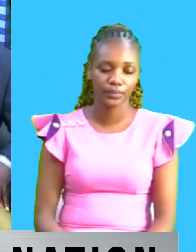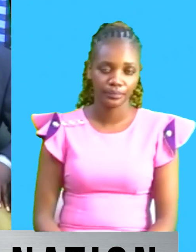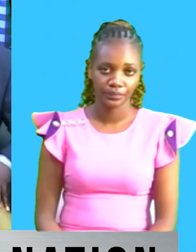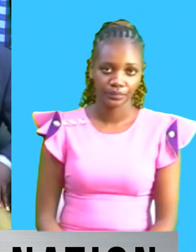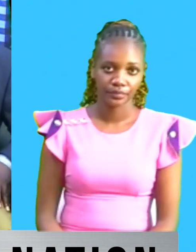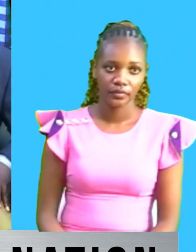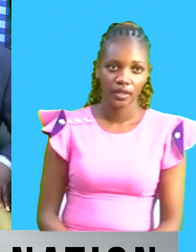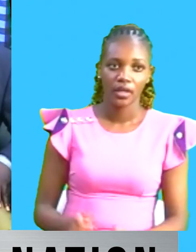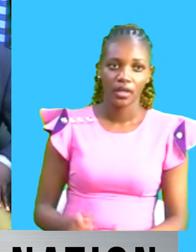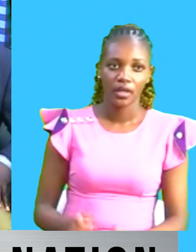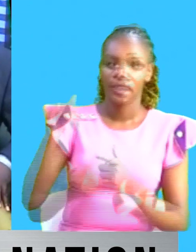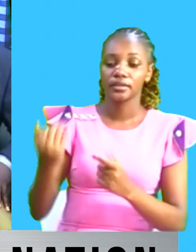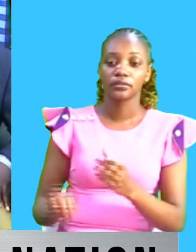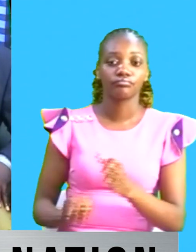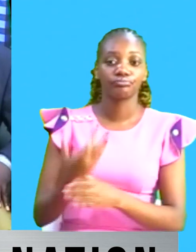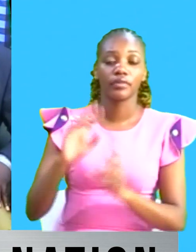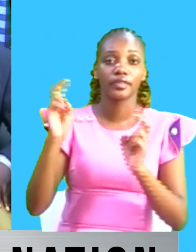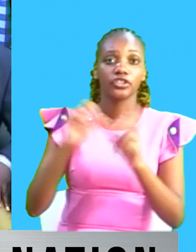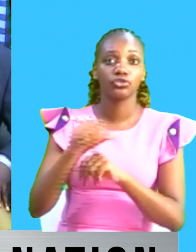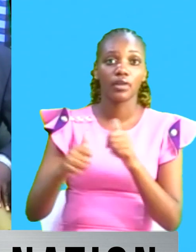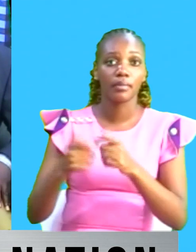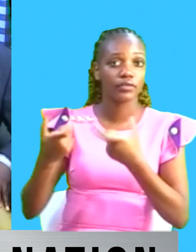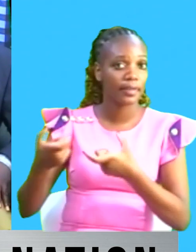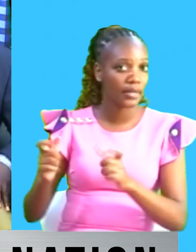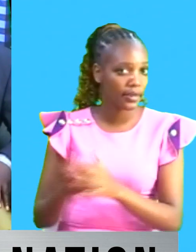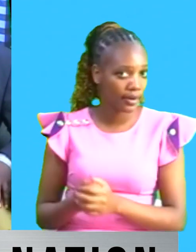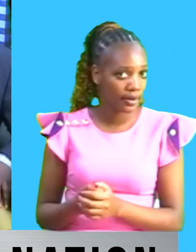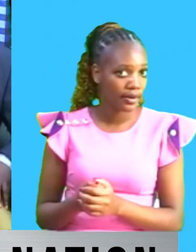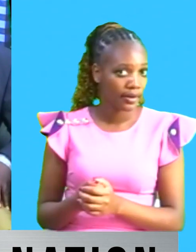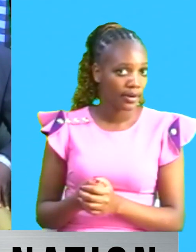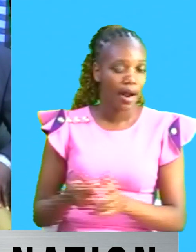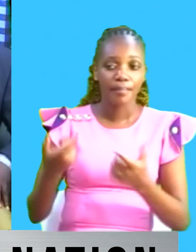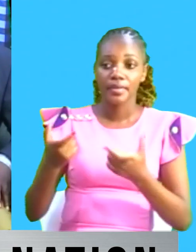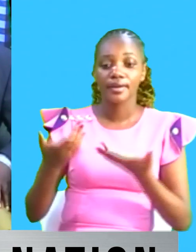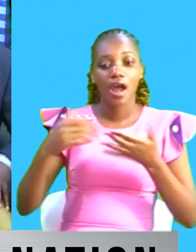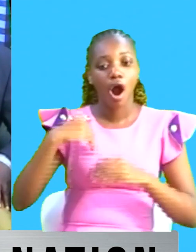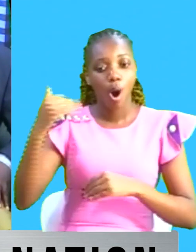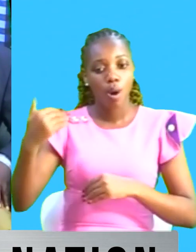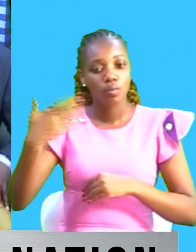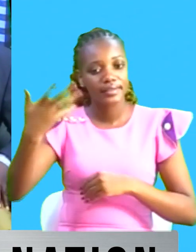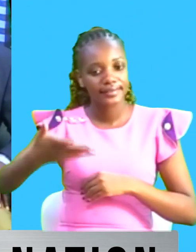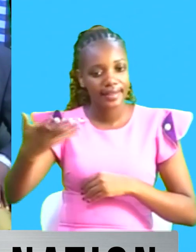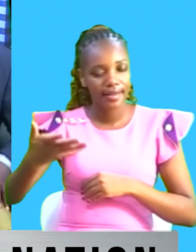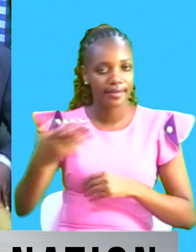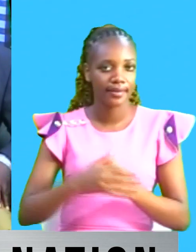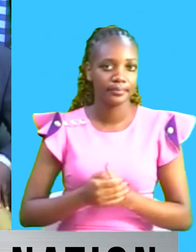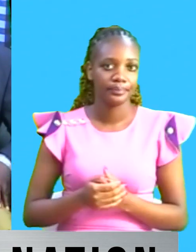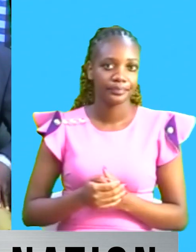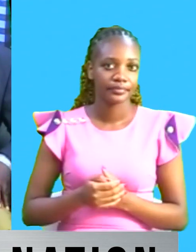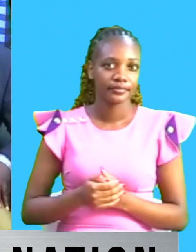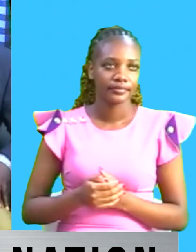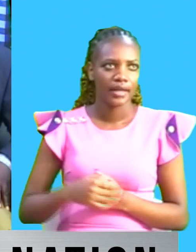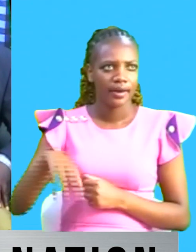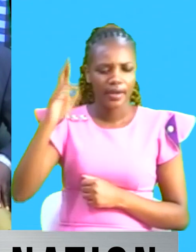of the media as the protector, the watchman of the people. The media has been right there. In fact,